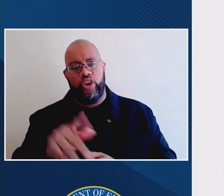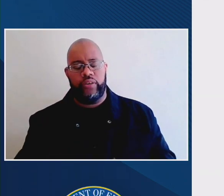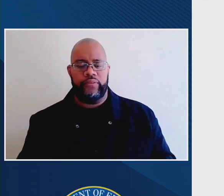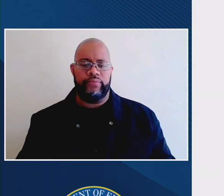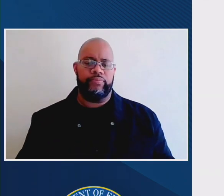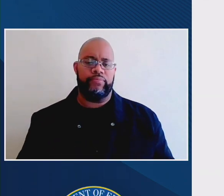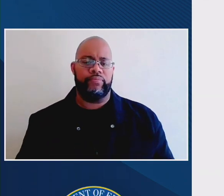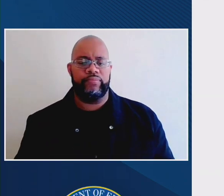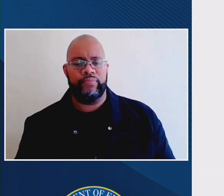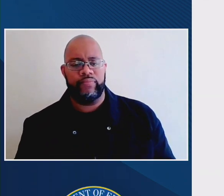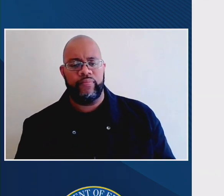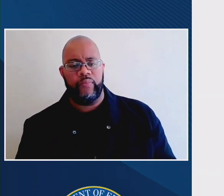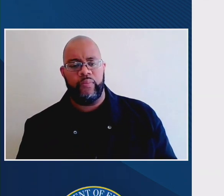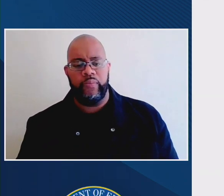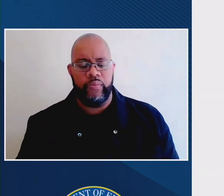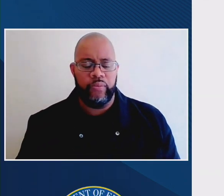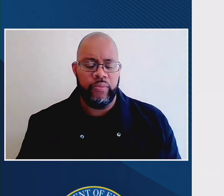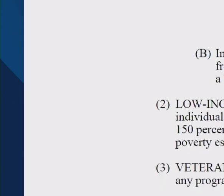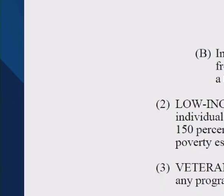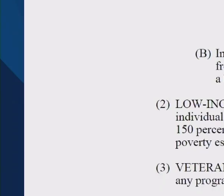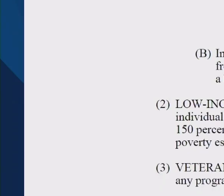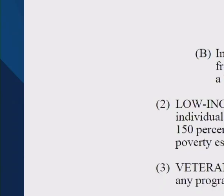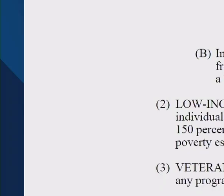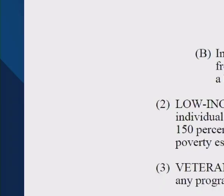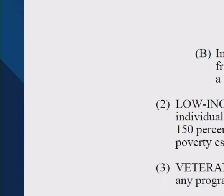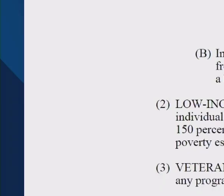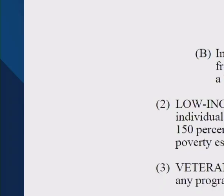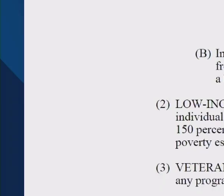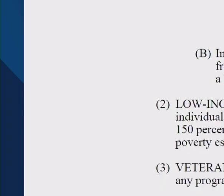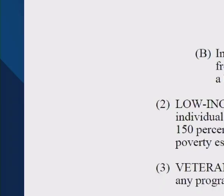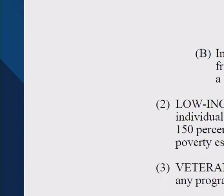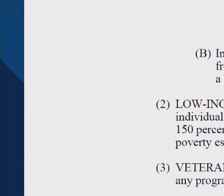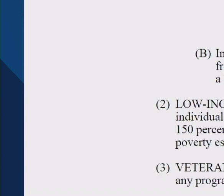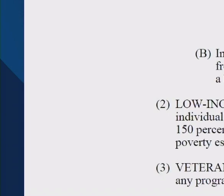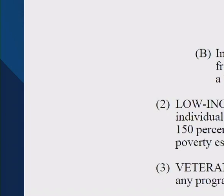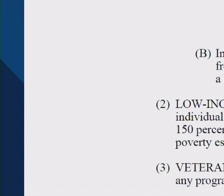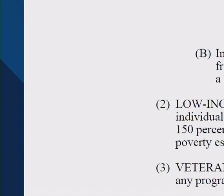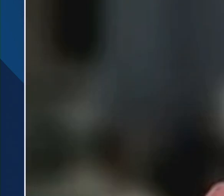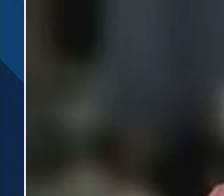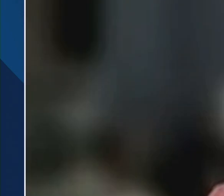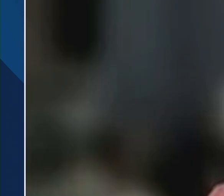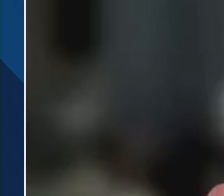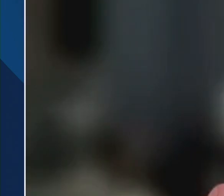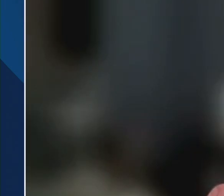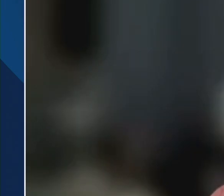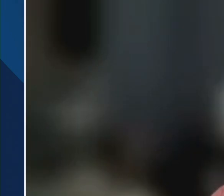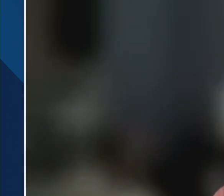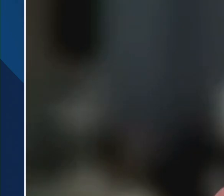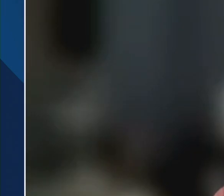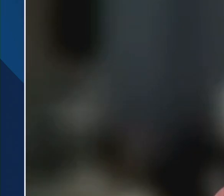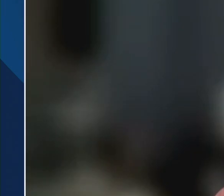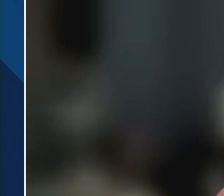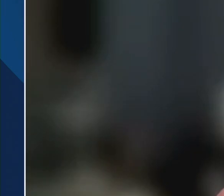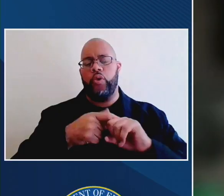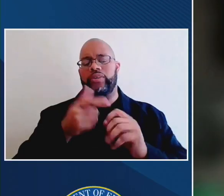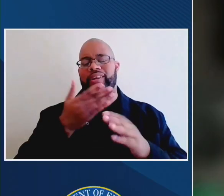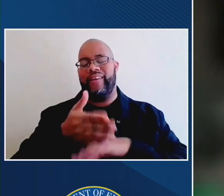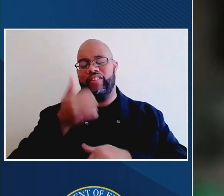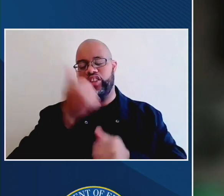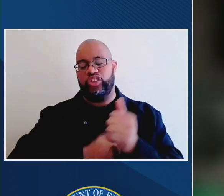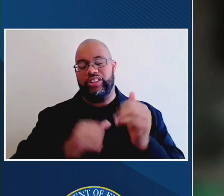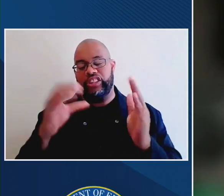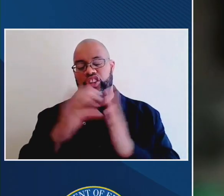All right. Thank you, Hannah. All right, Jeff, and I think, we'll pause after each section just to make